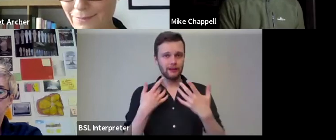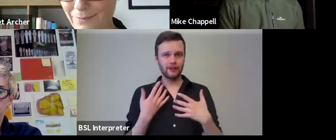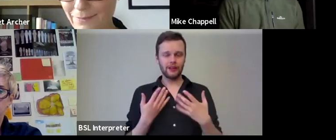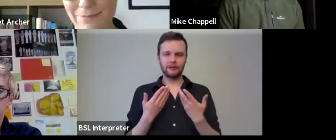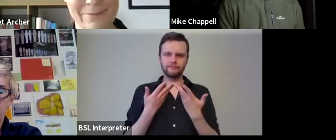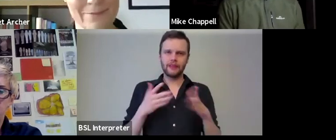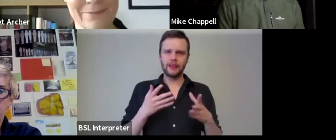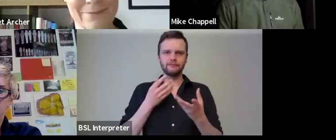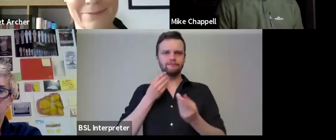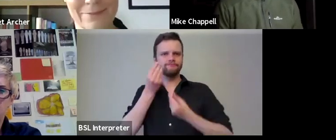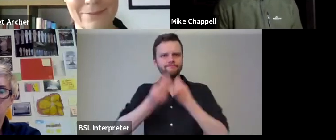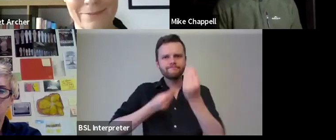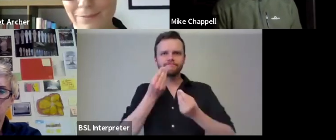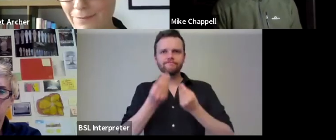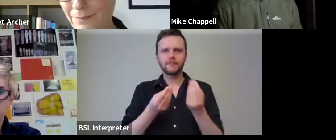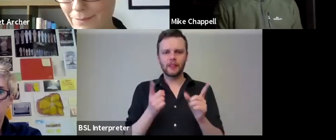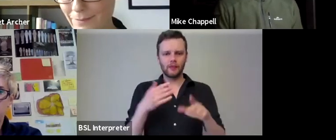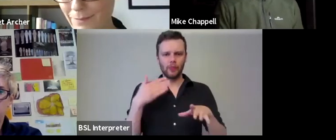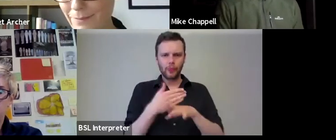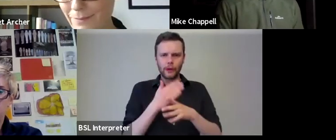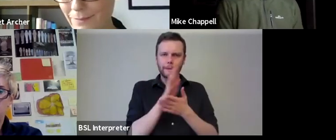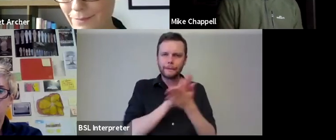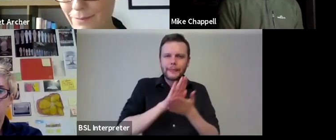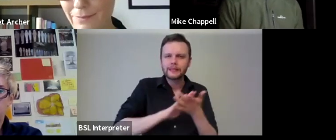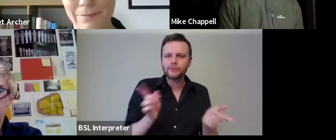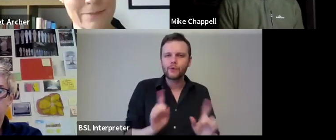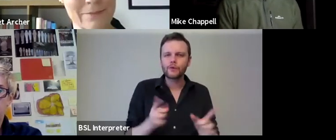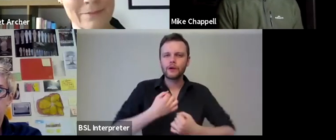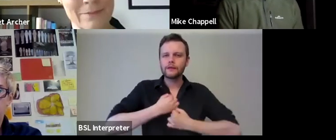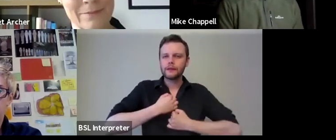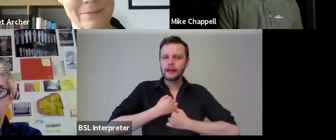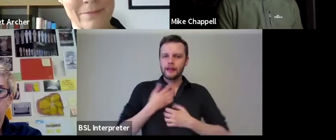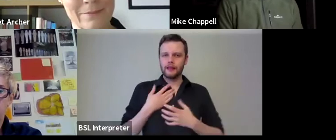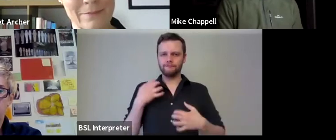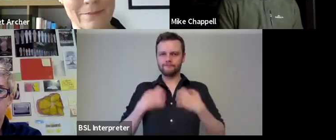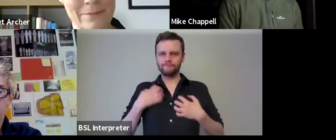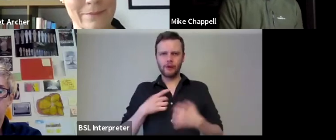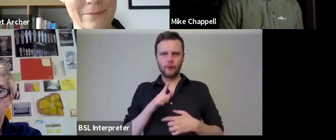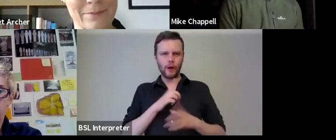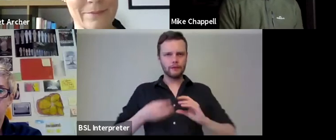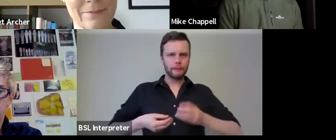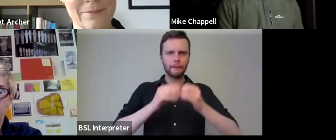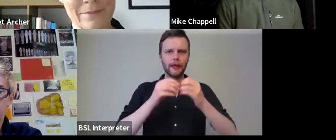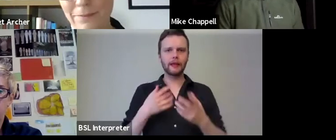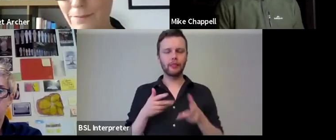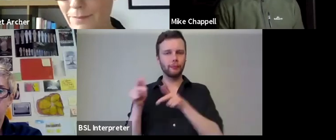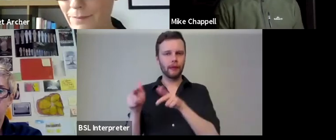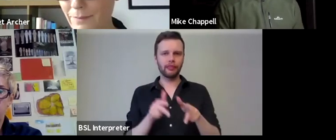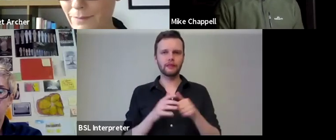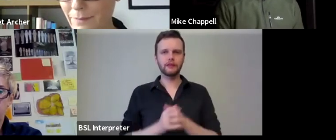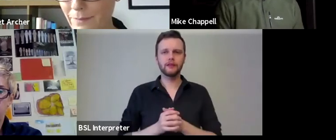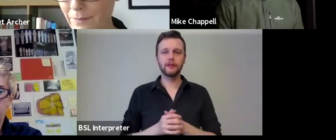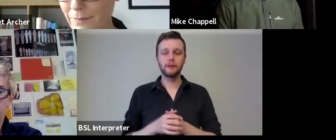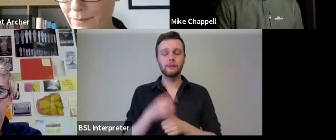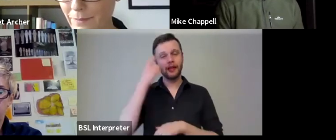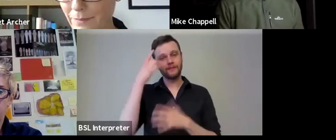articulate what the work means to them and what their motivations were and their methods. But often